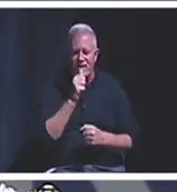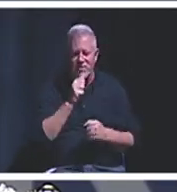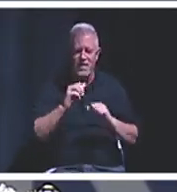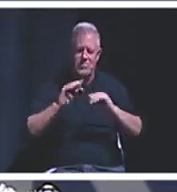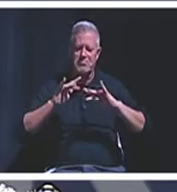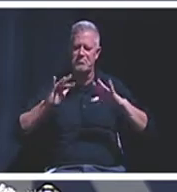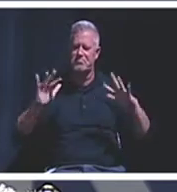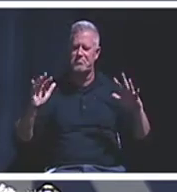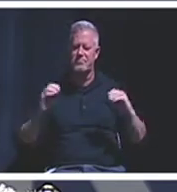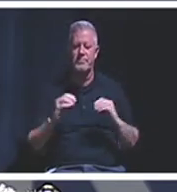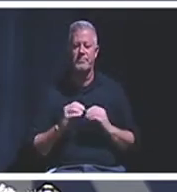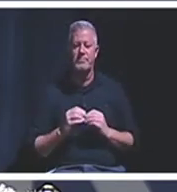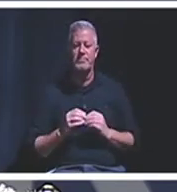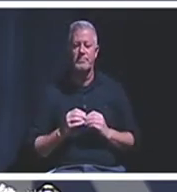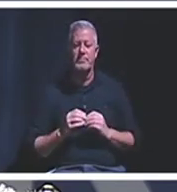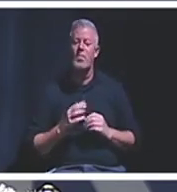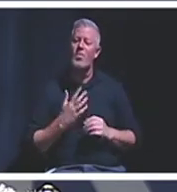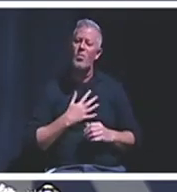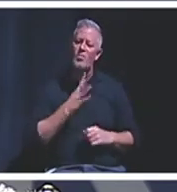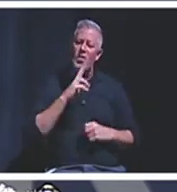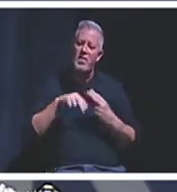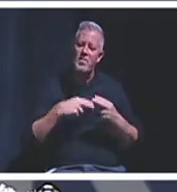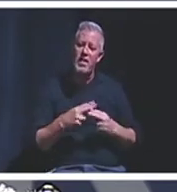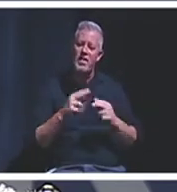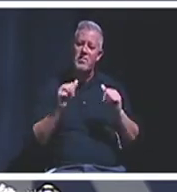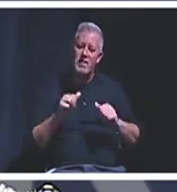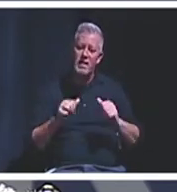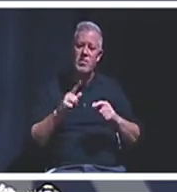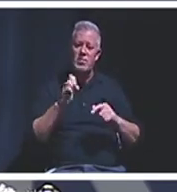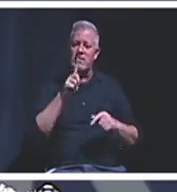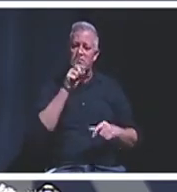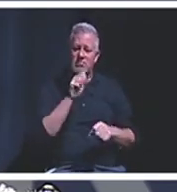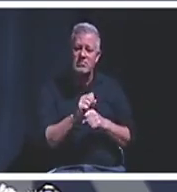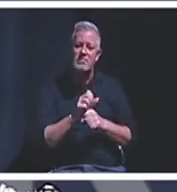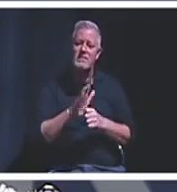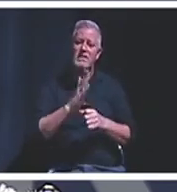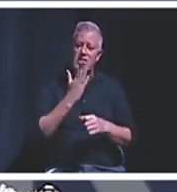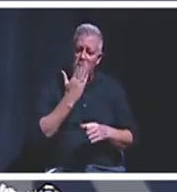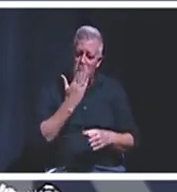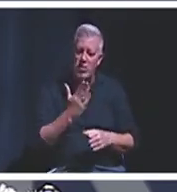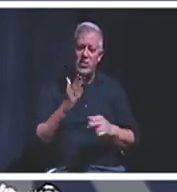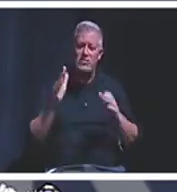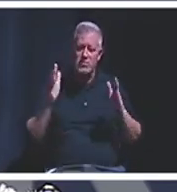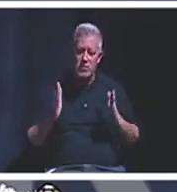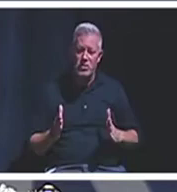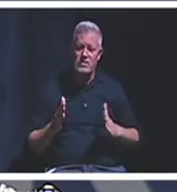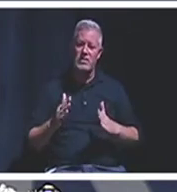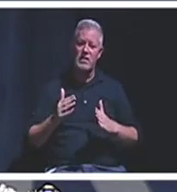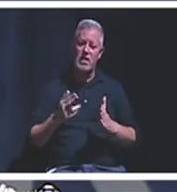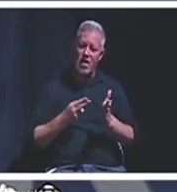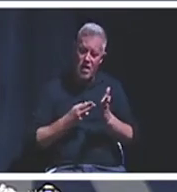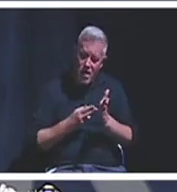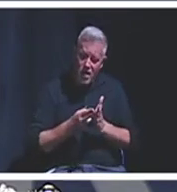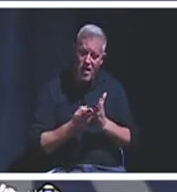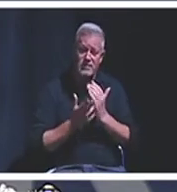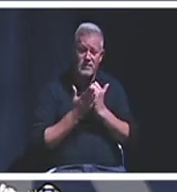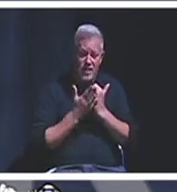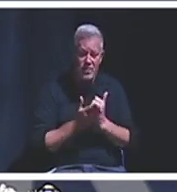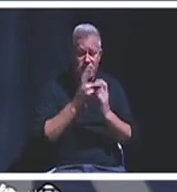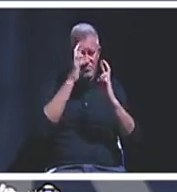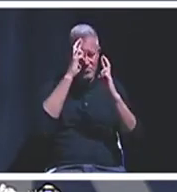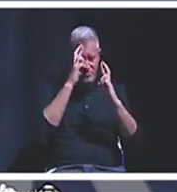cetera. What I'm referring to is the ability to be a genuinely good person, to be honest, to be helpful and respectful to